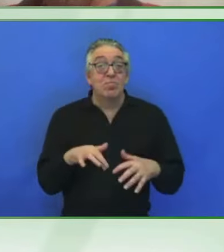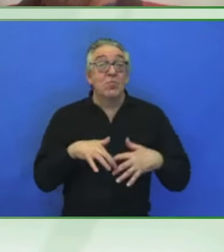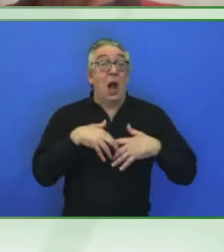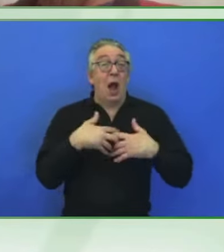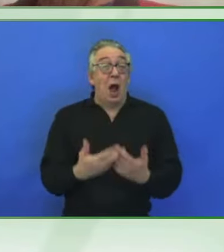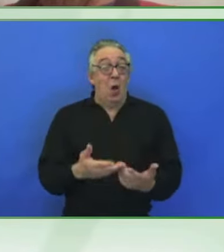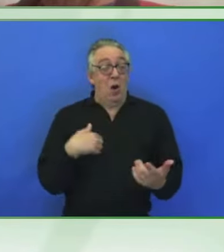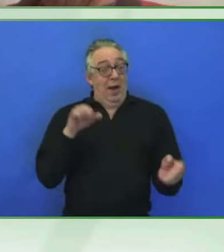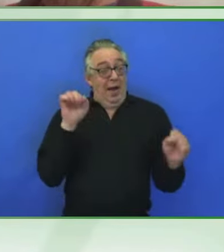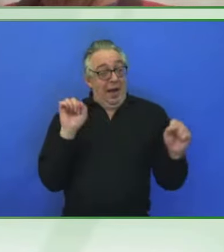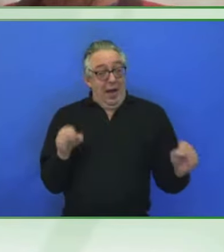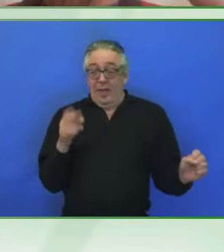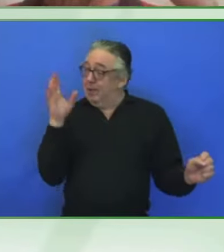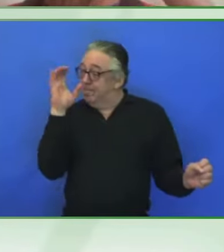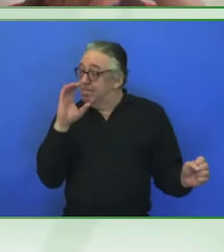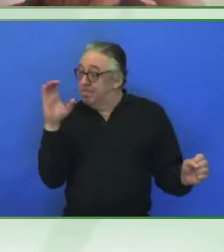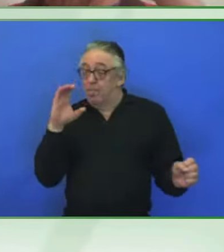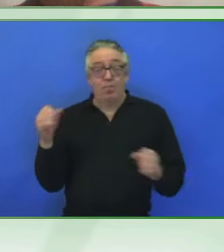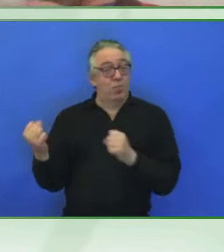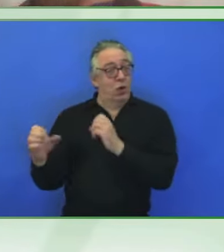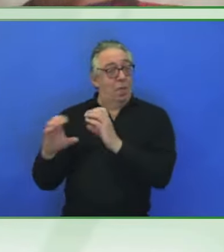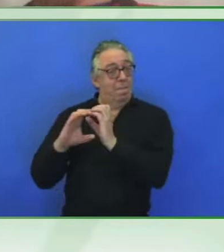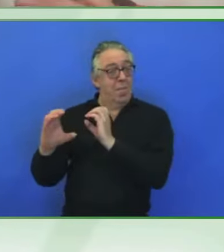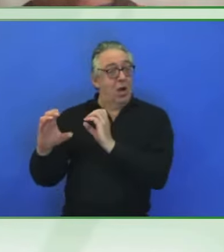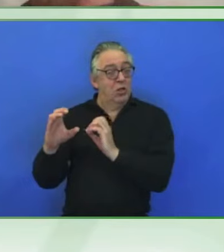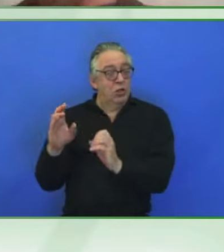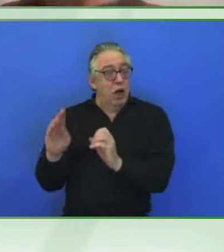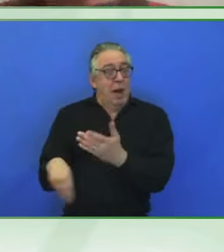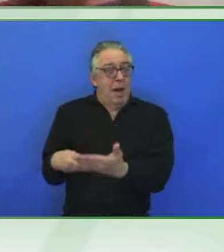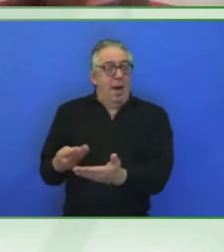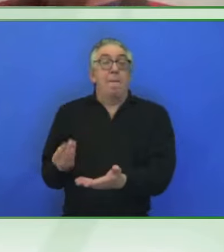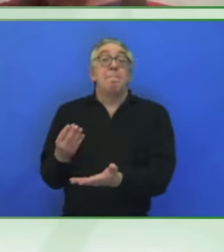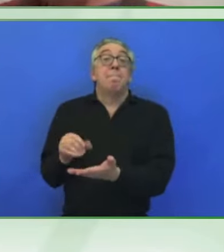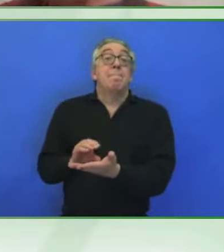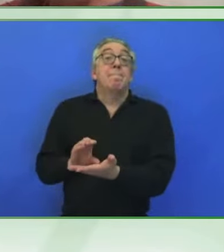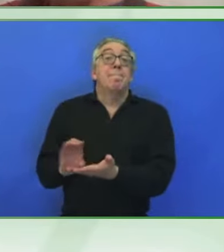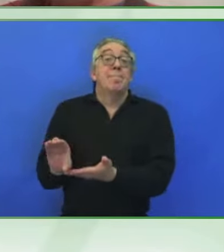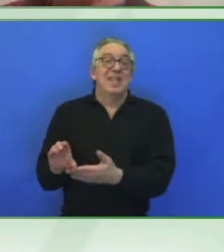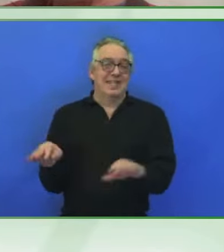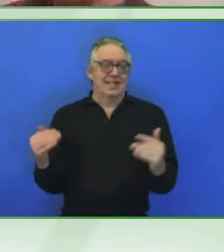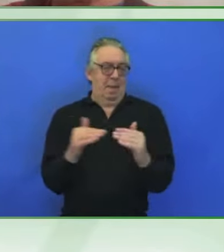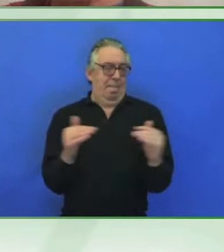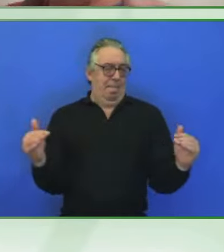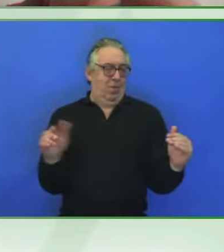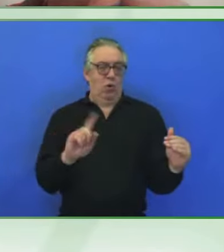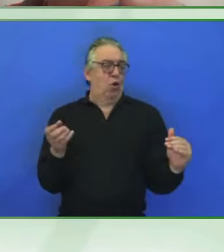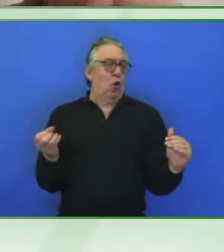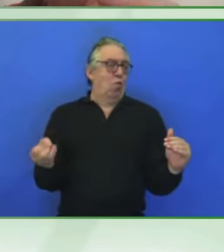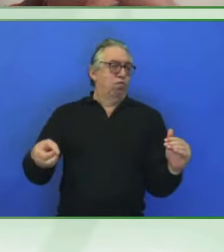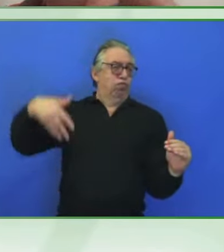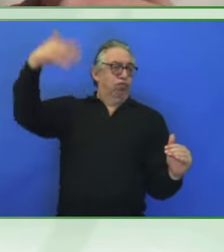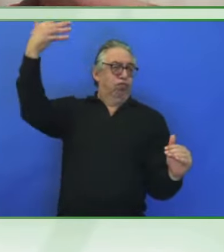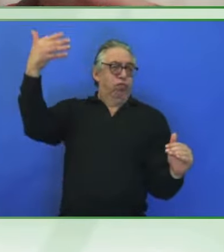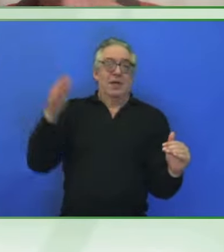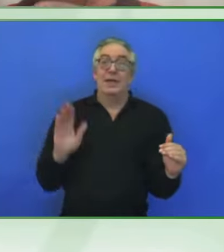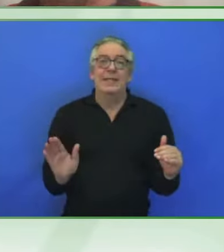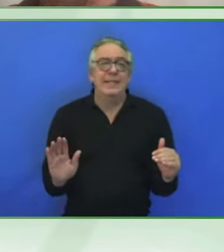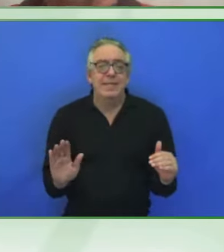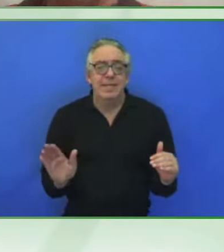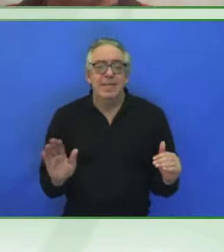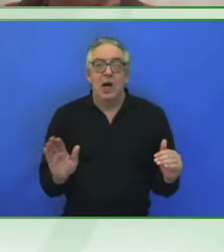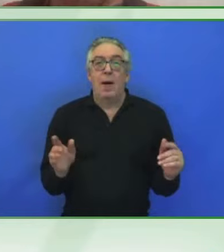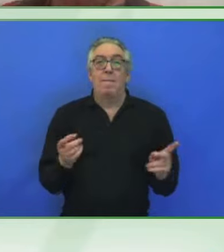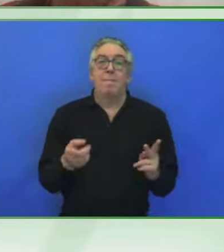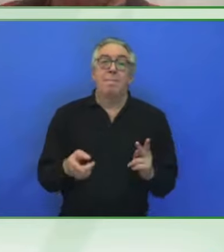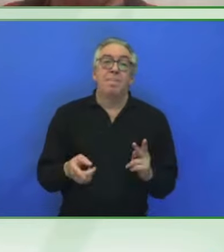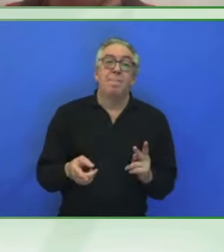very important that whatever we put in place shouldn't be extraordinarily expensive, and it shouldn't, in terms of